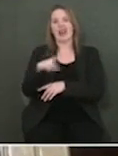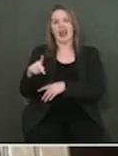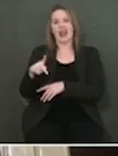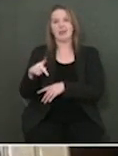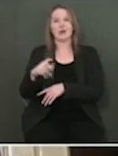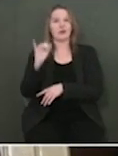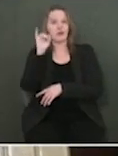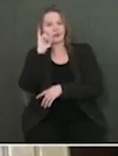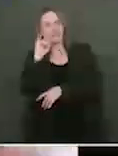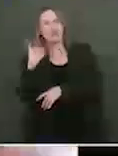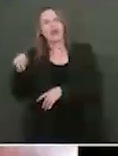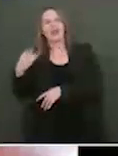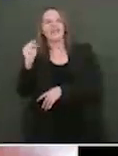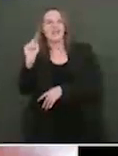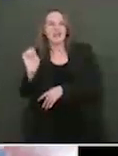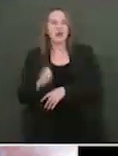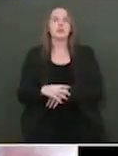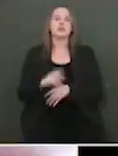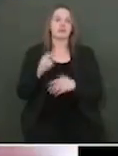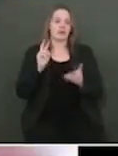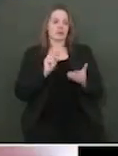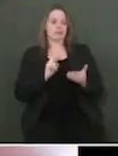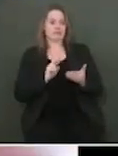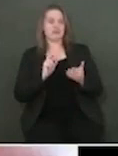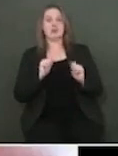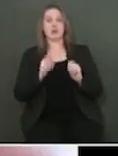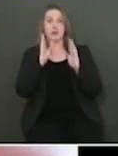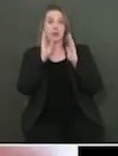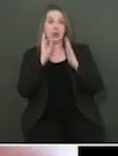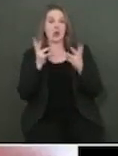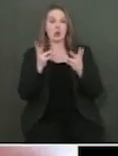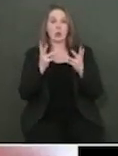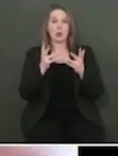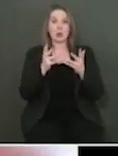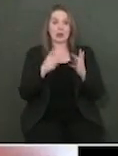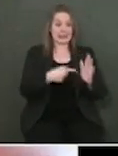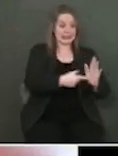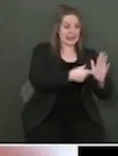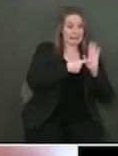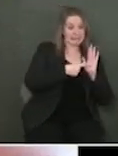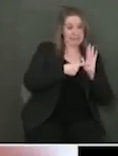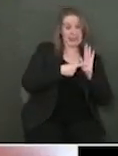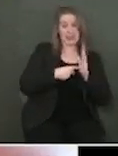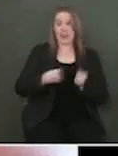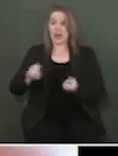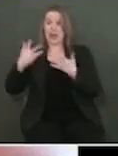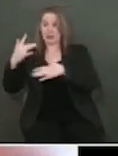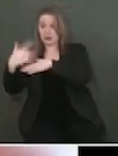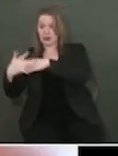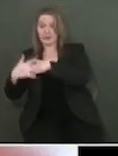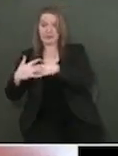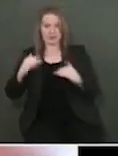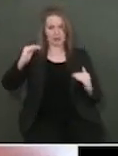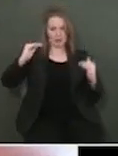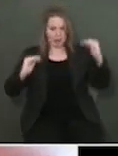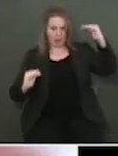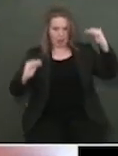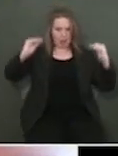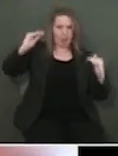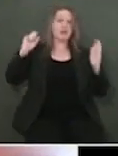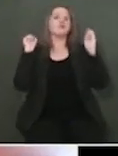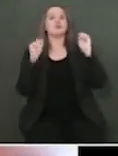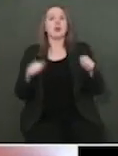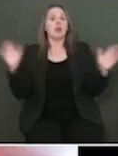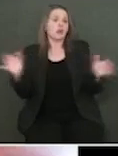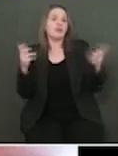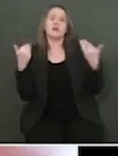got access, and pay attention to kind of what the demand supply curves look like and how they're matching up. And I would encourage you to